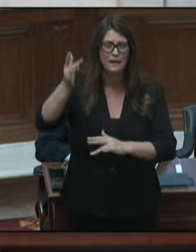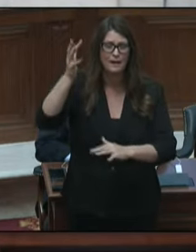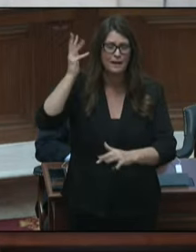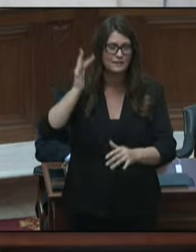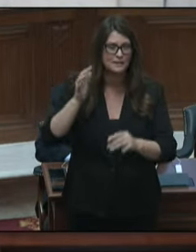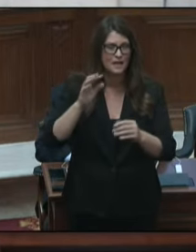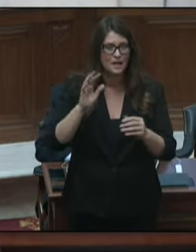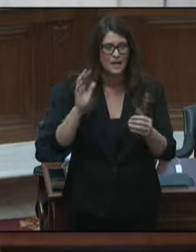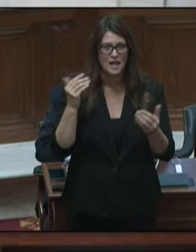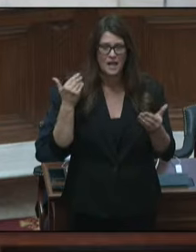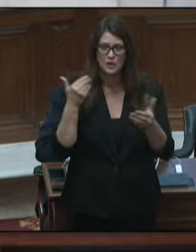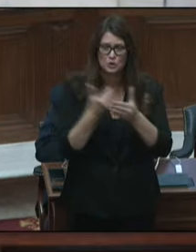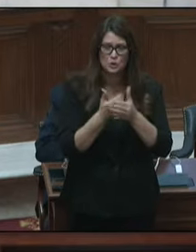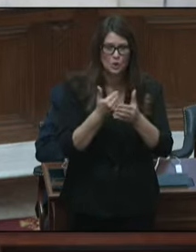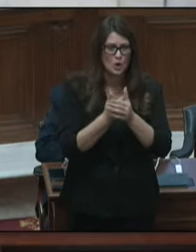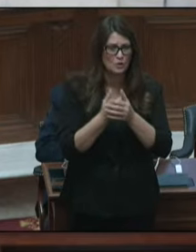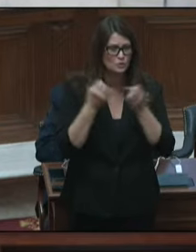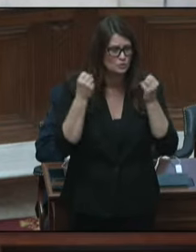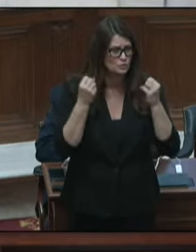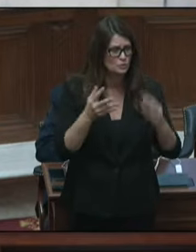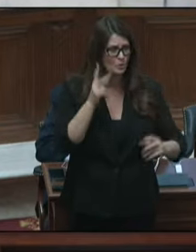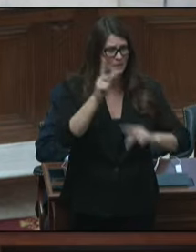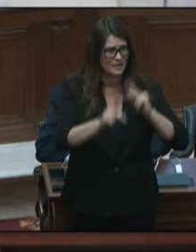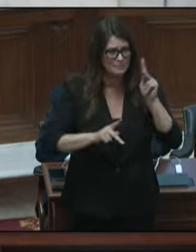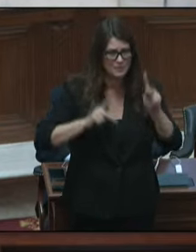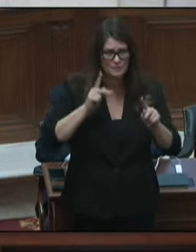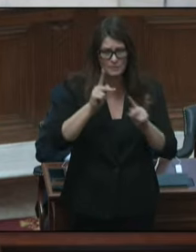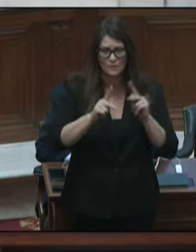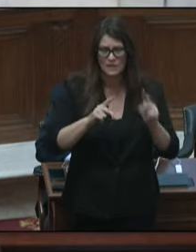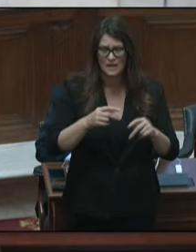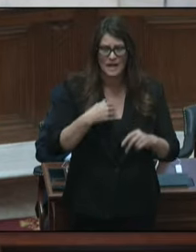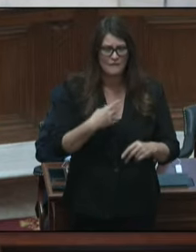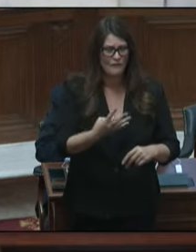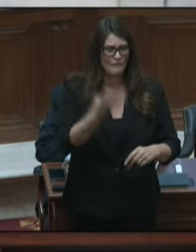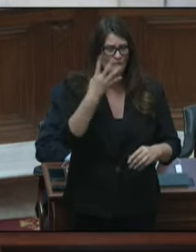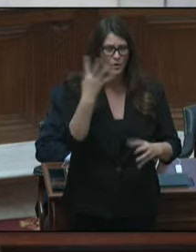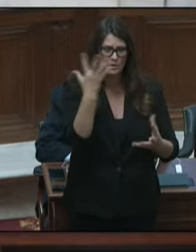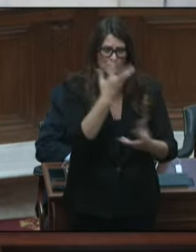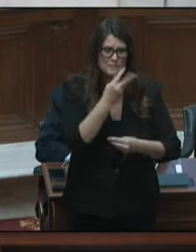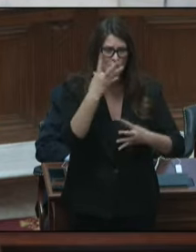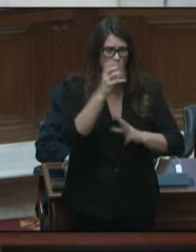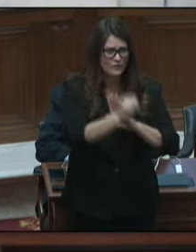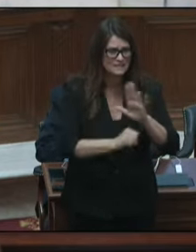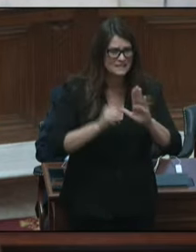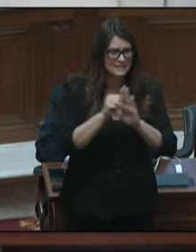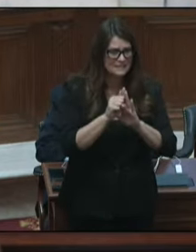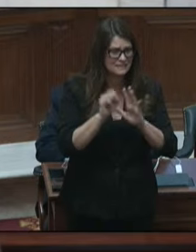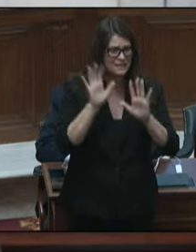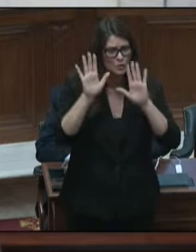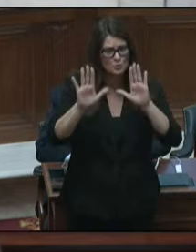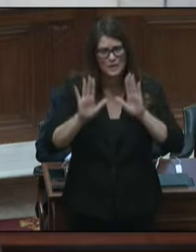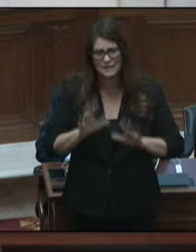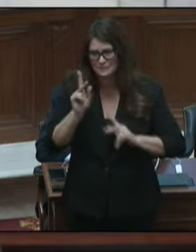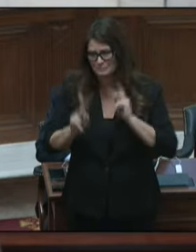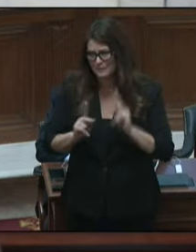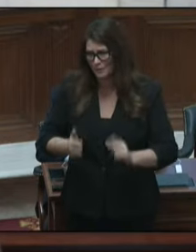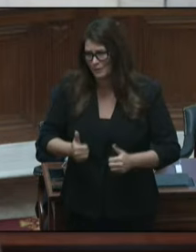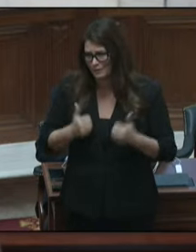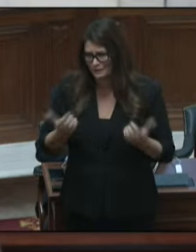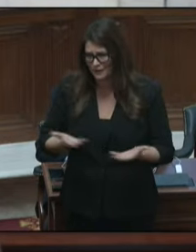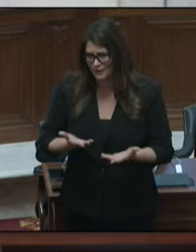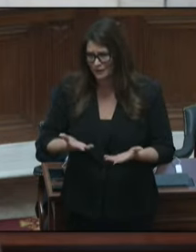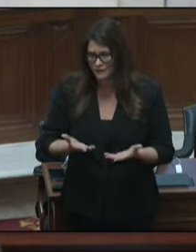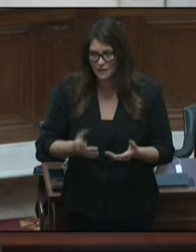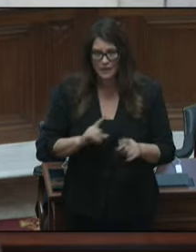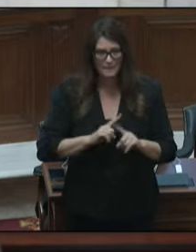to 2/3 of the population of the country, has 4 unbelievable seasons and the greatest people on the planet. But